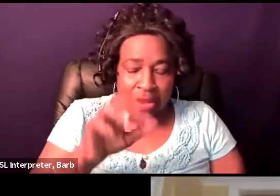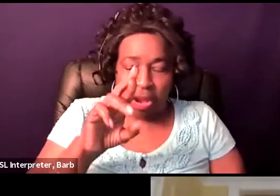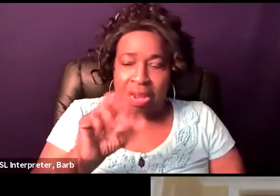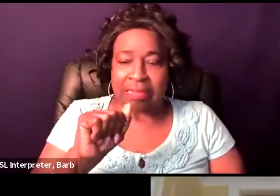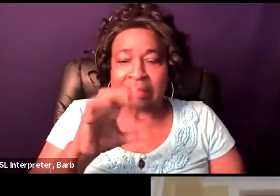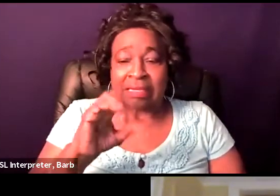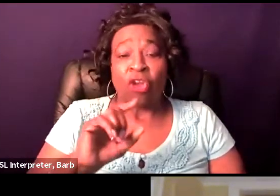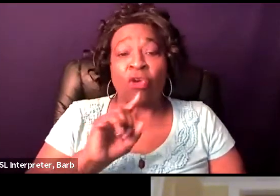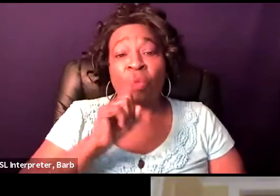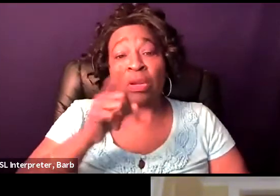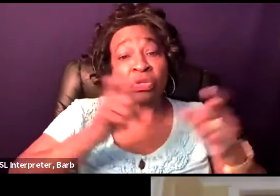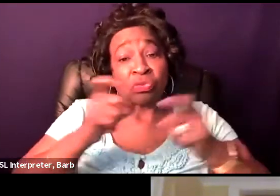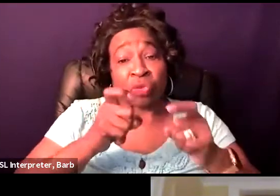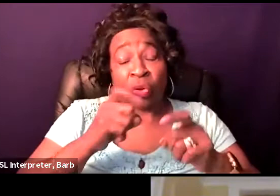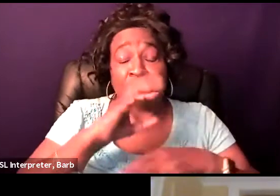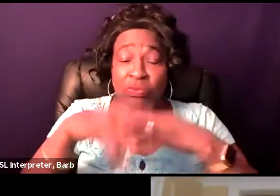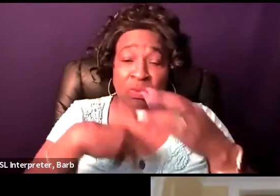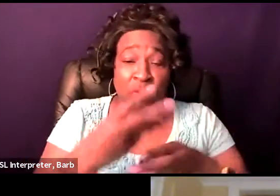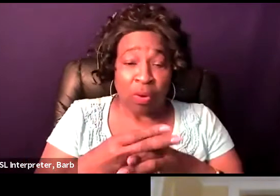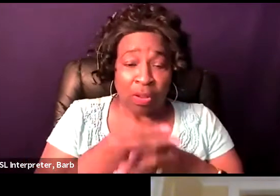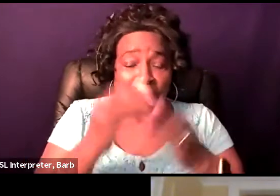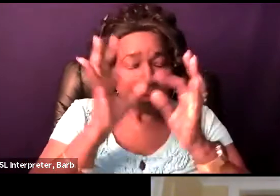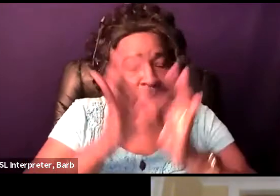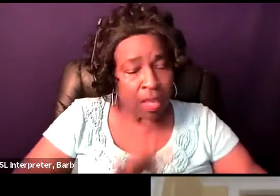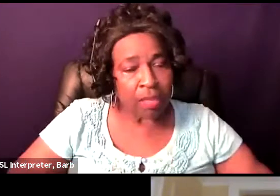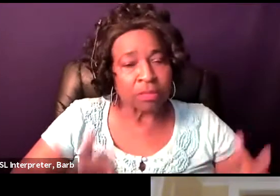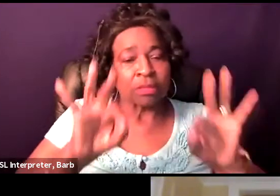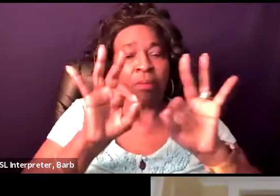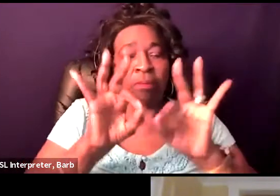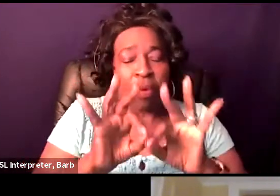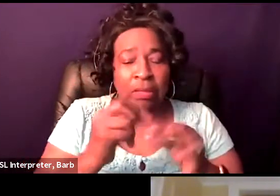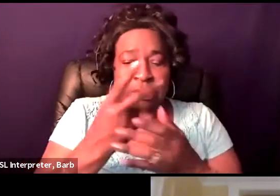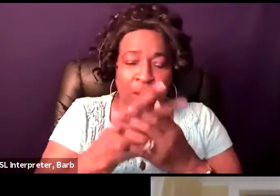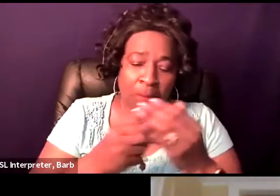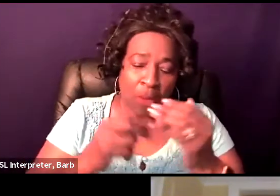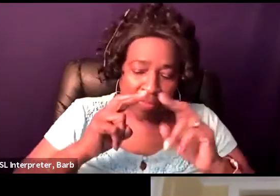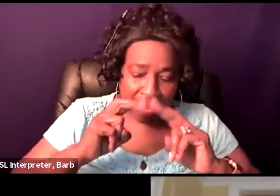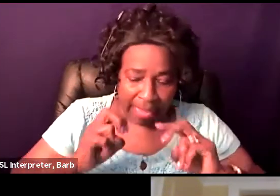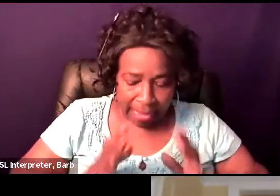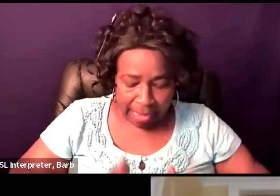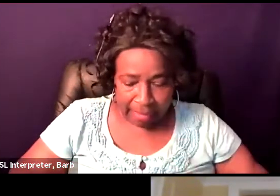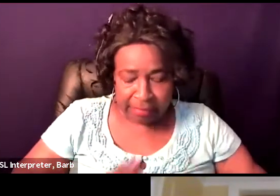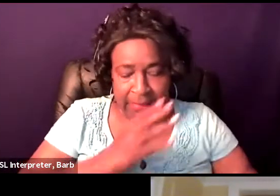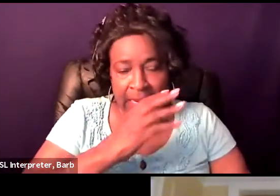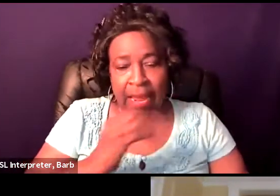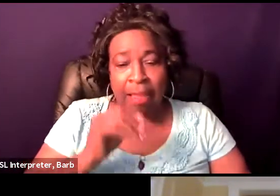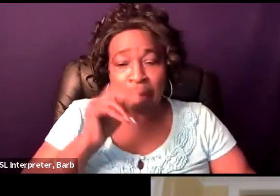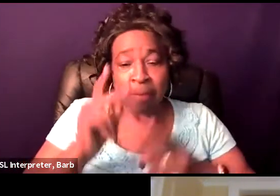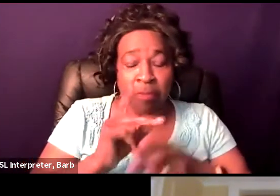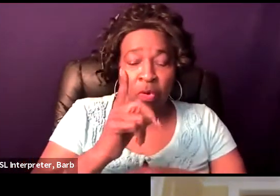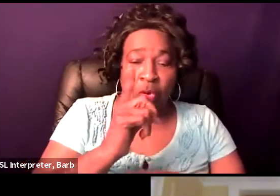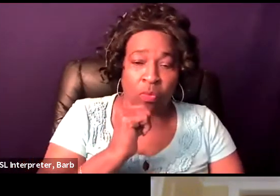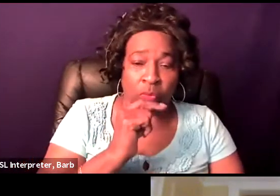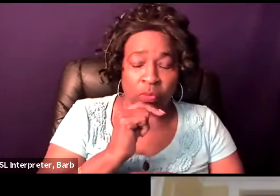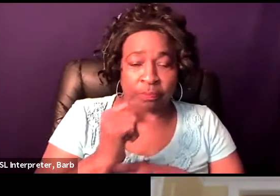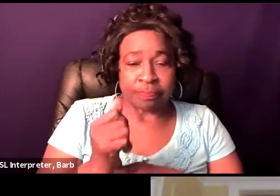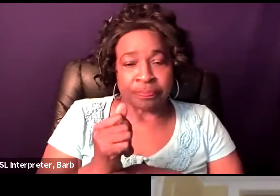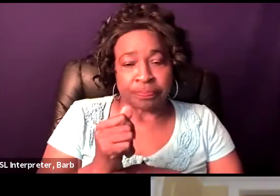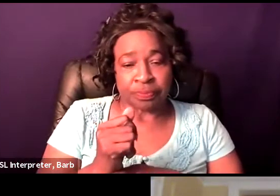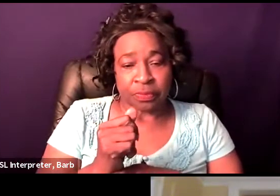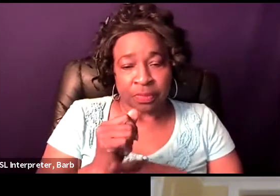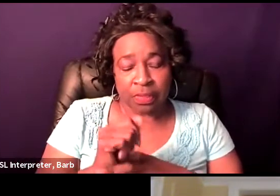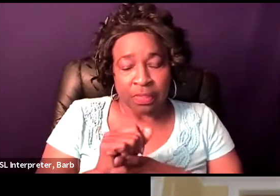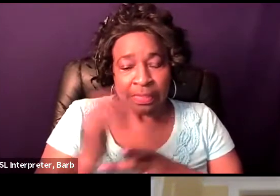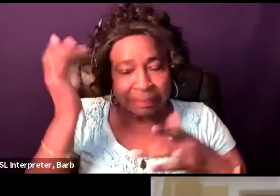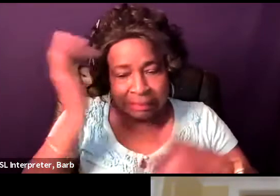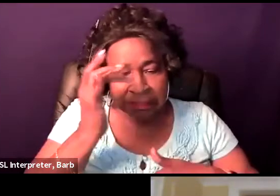world. And so it's imperative then, as both analysts and people who are sickened